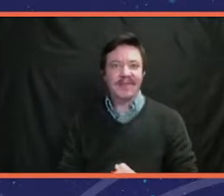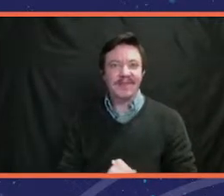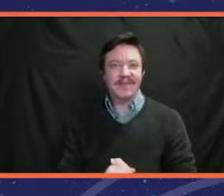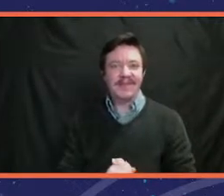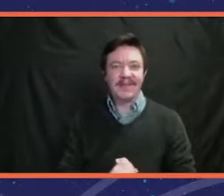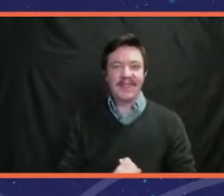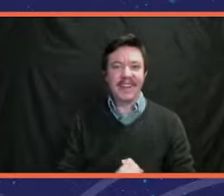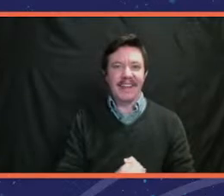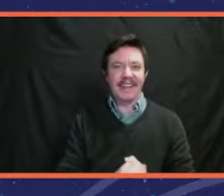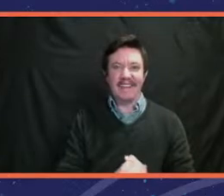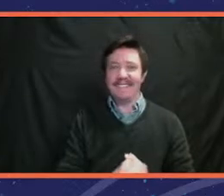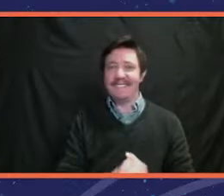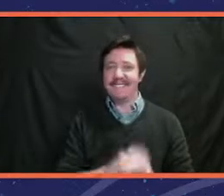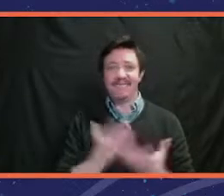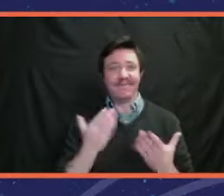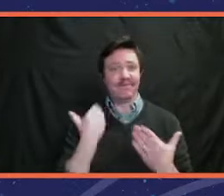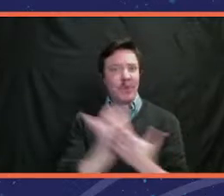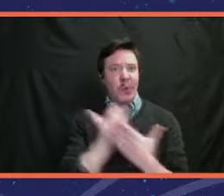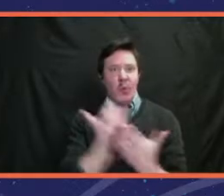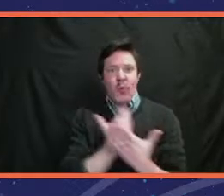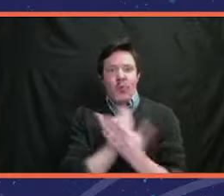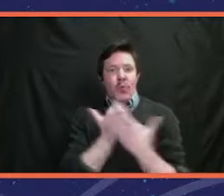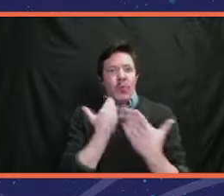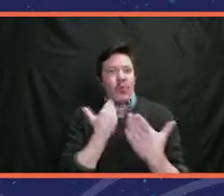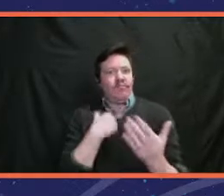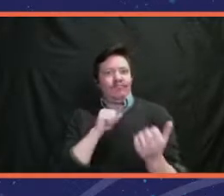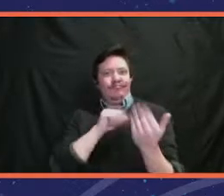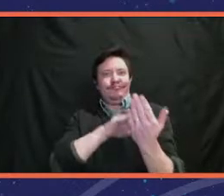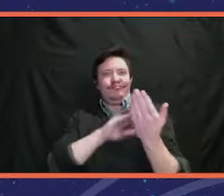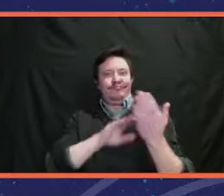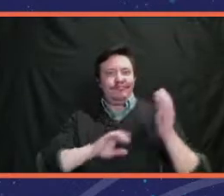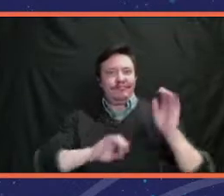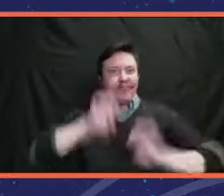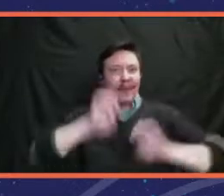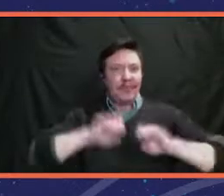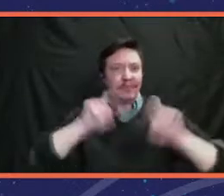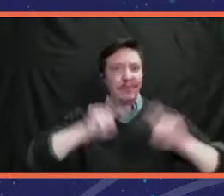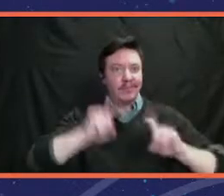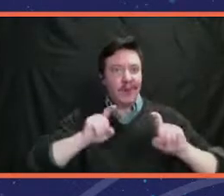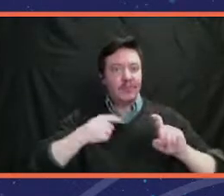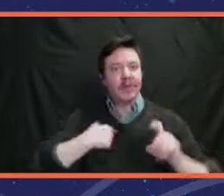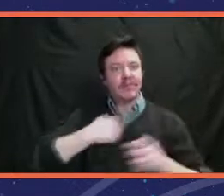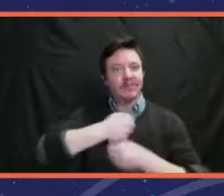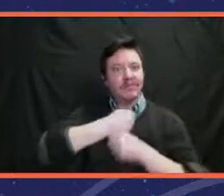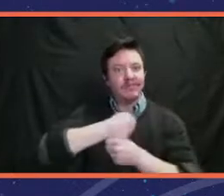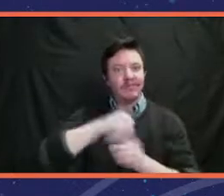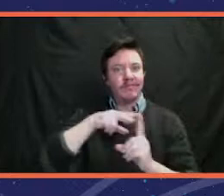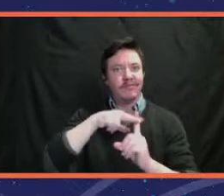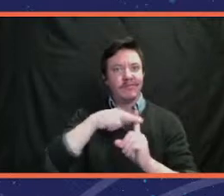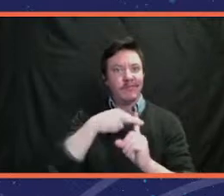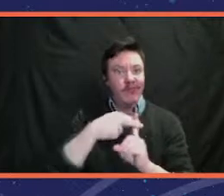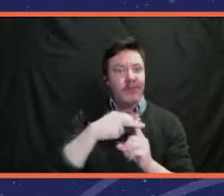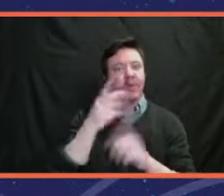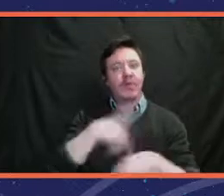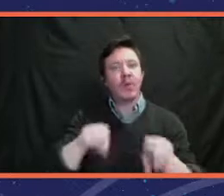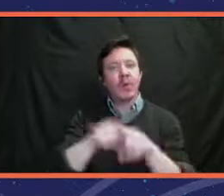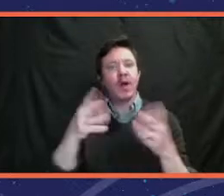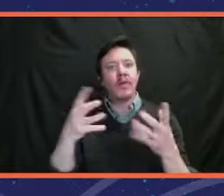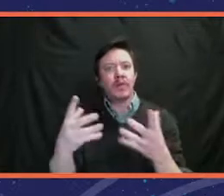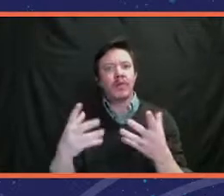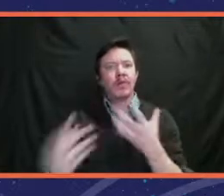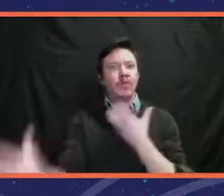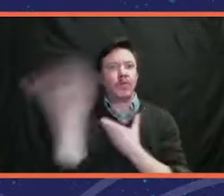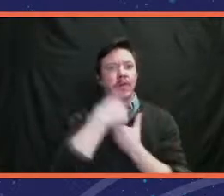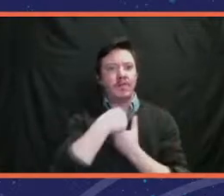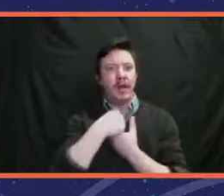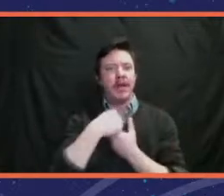experiment. And in addition to making that content, that product, we wanted to also embody these principles